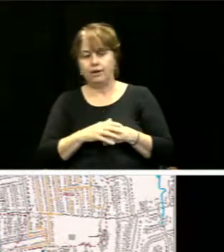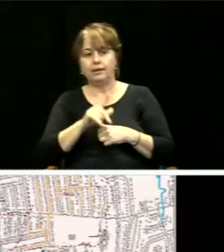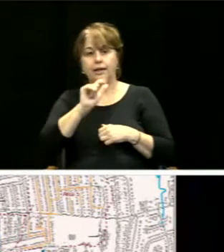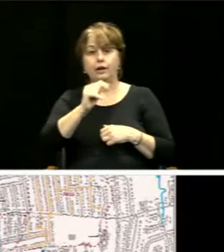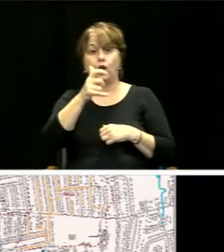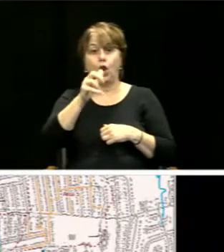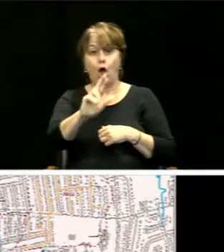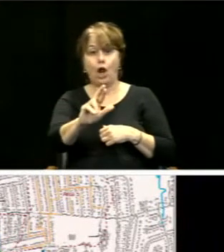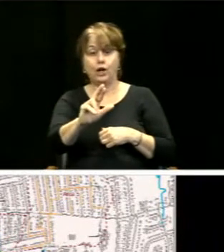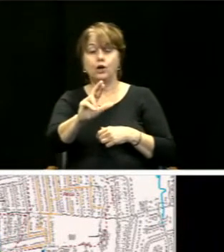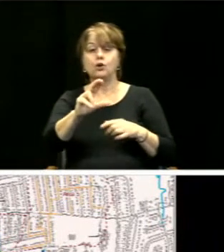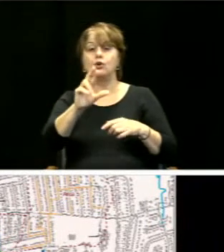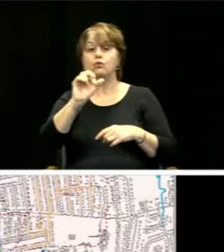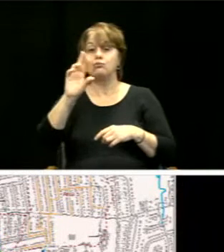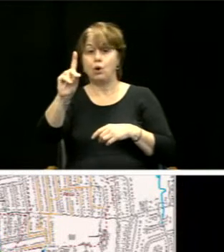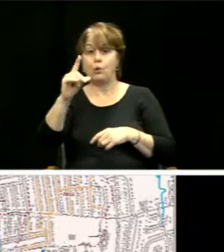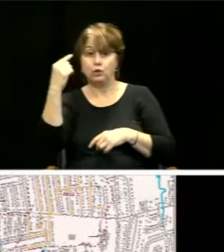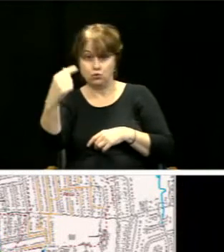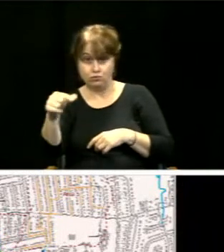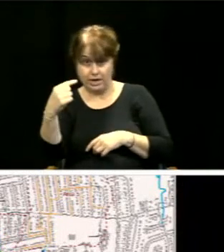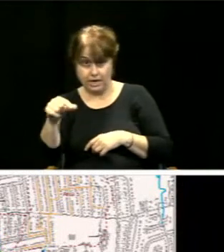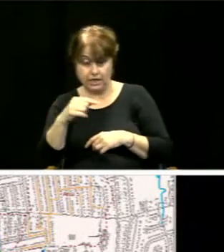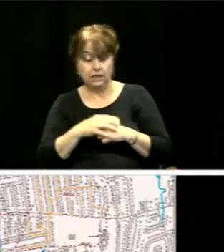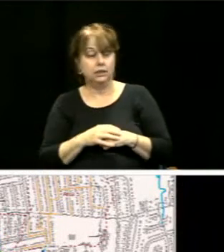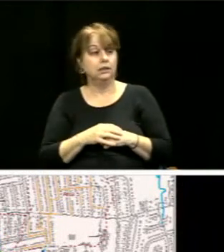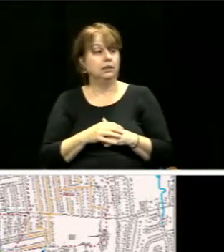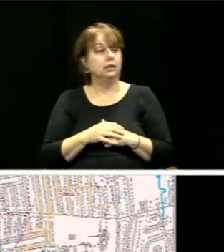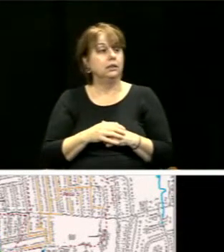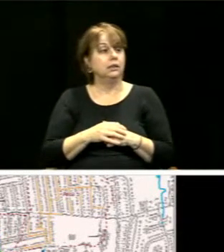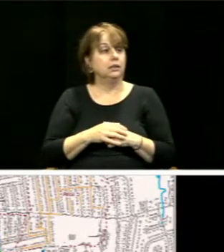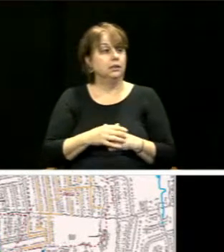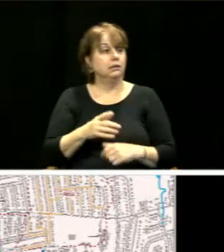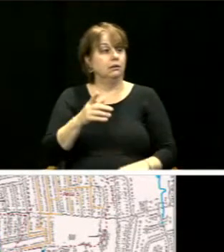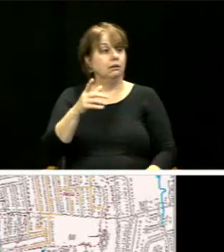area, and that's Lawler Road,